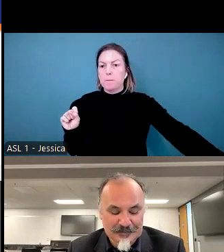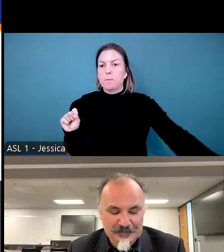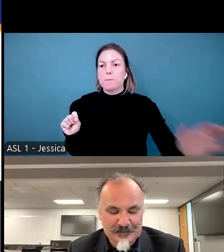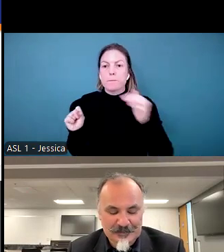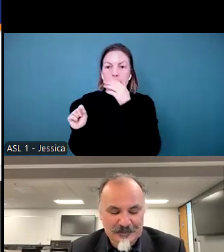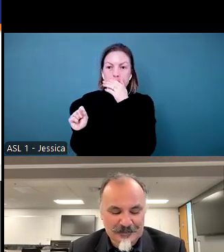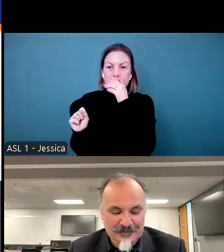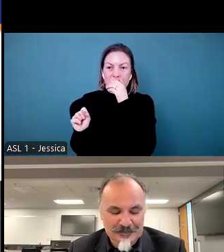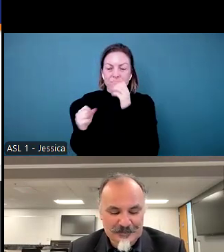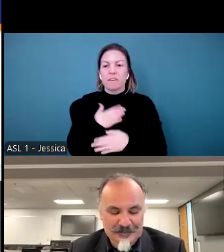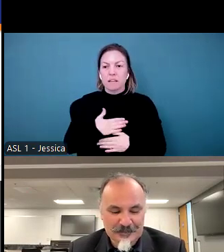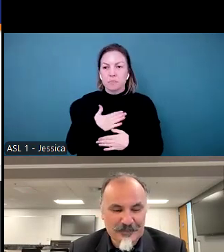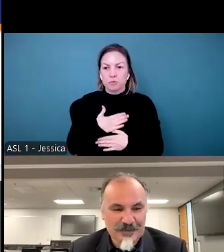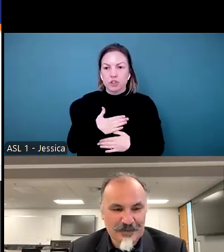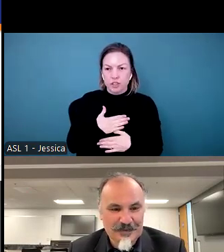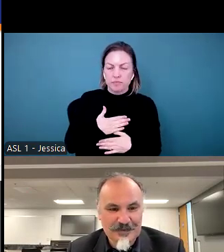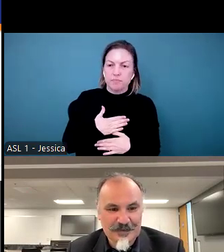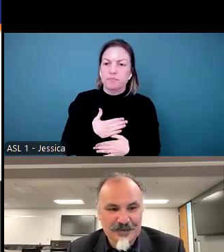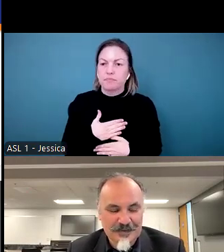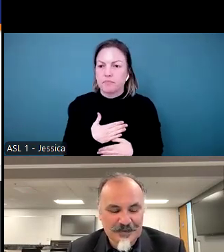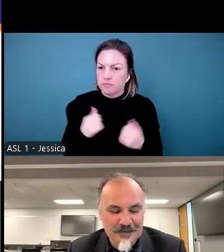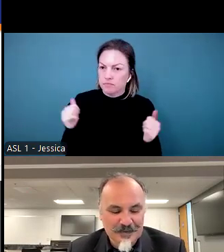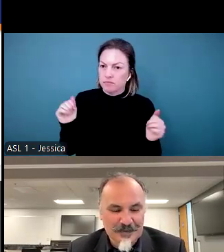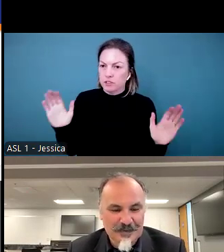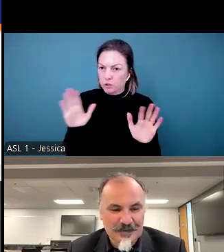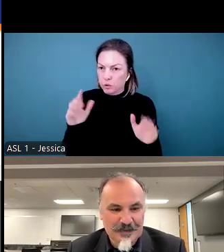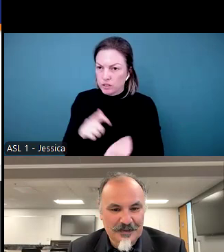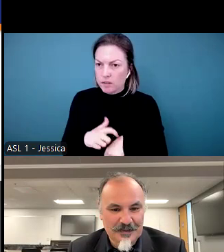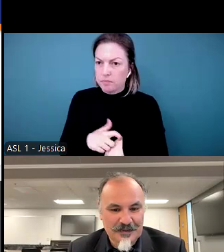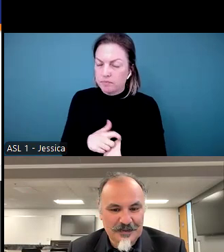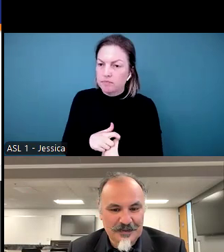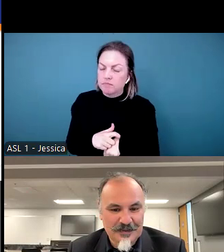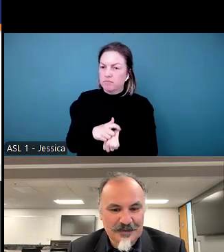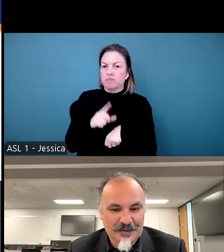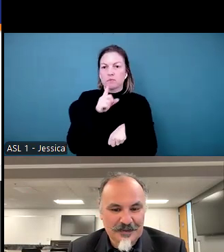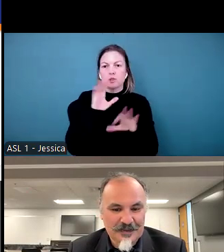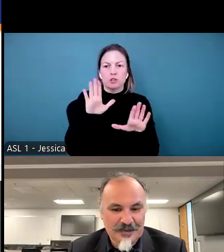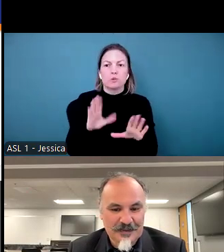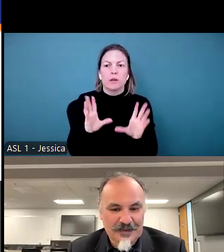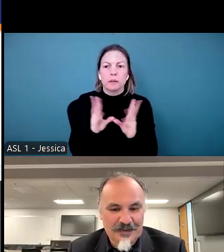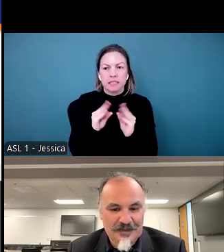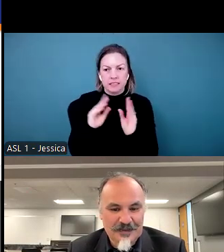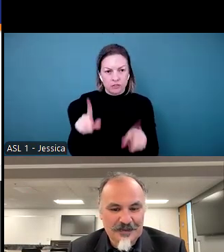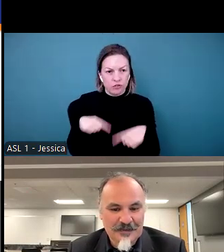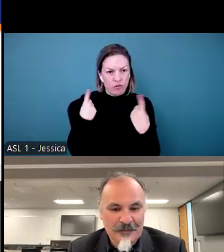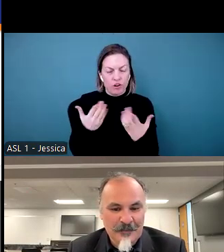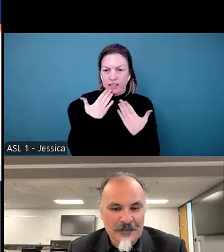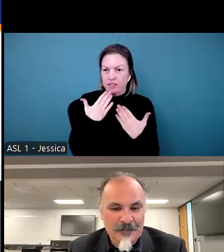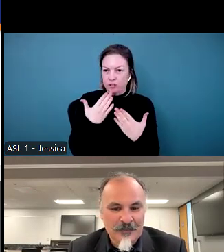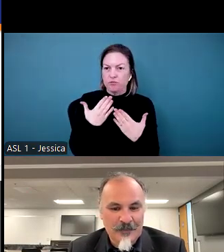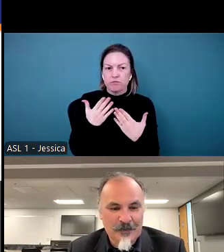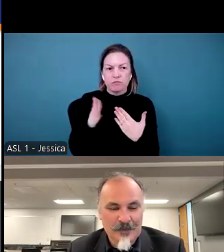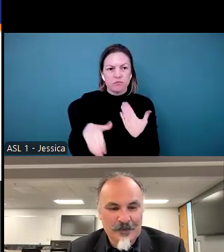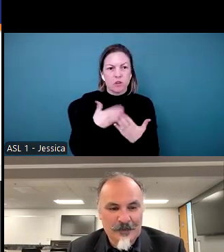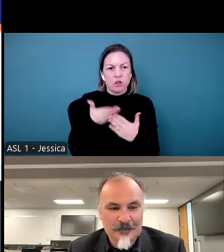I appreciate everybody's time, and it's been such a great meeting thus far. Thank you to all the